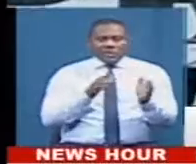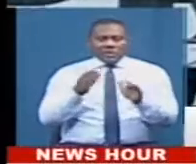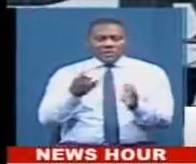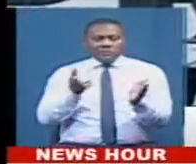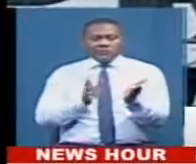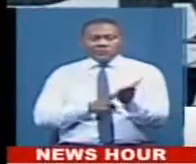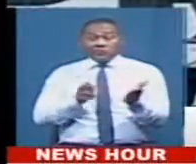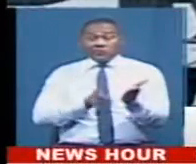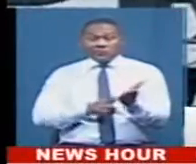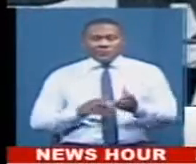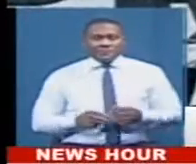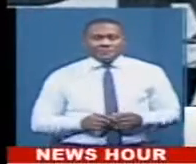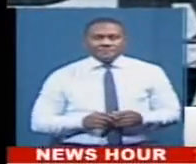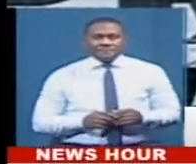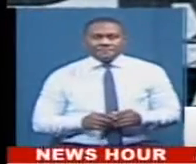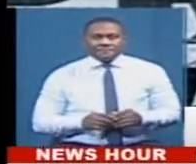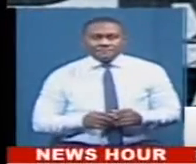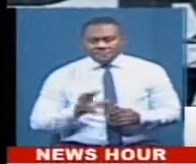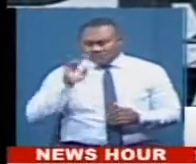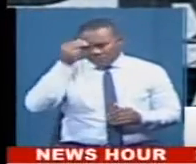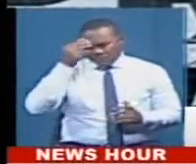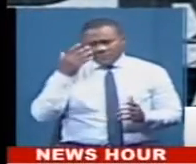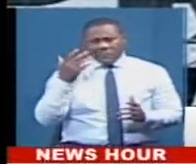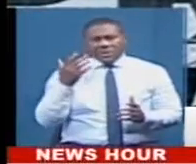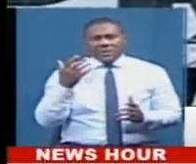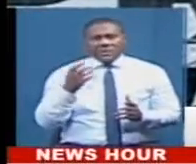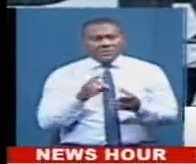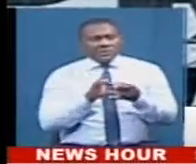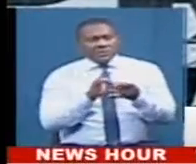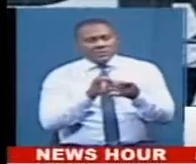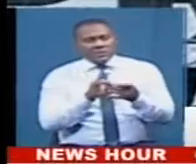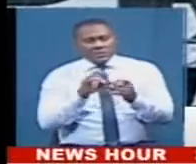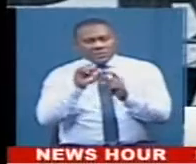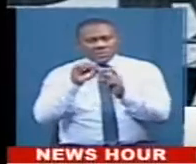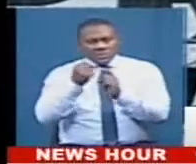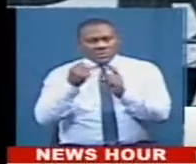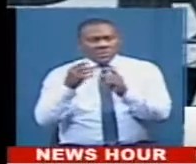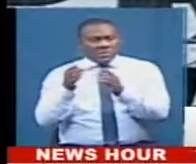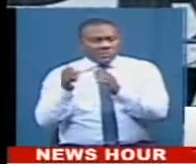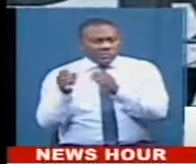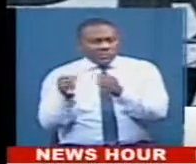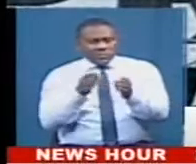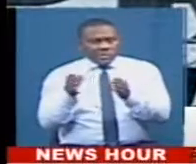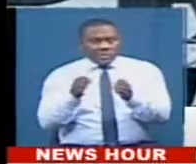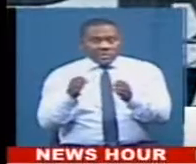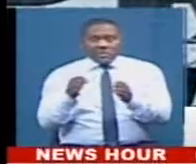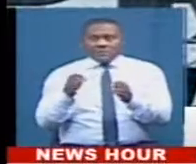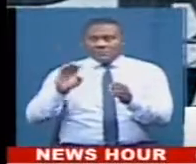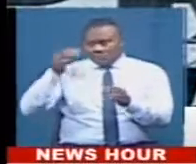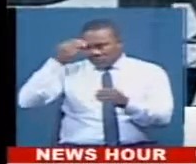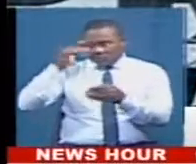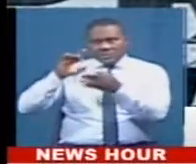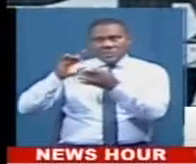registration. The ministry, in collaboration with the Land Use and Spatial Planning Authority and the Ministry of